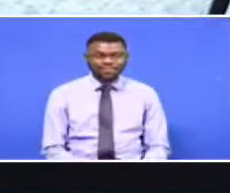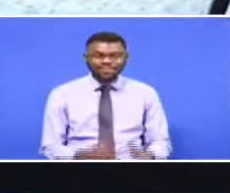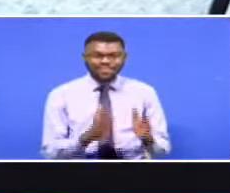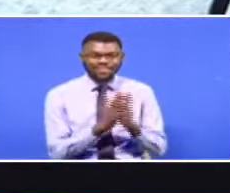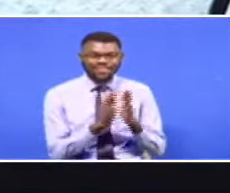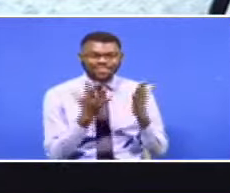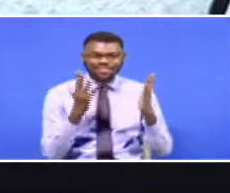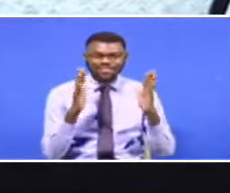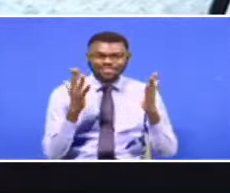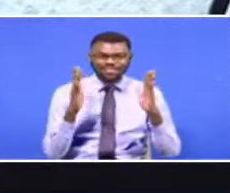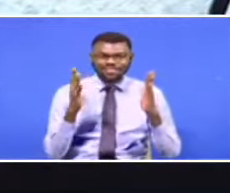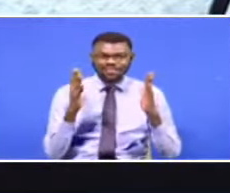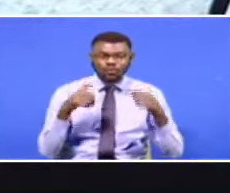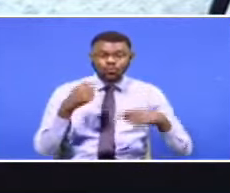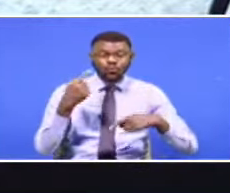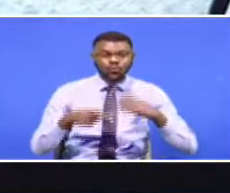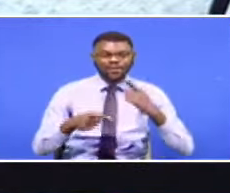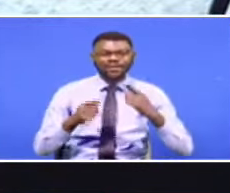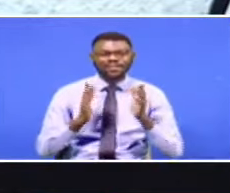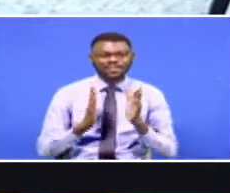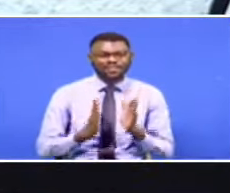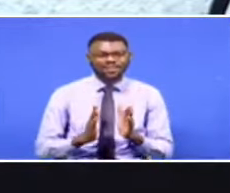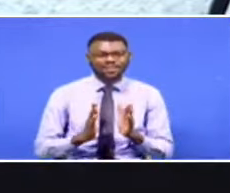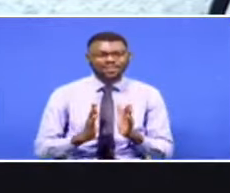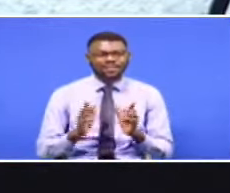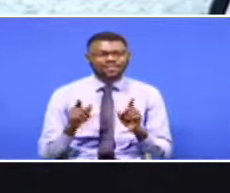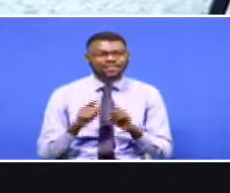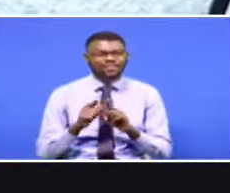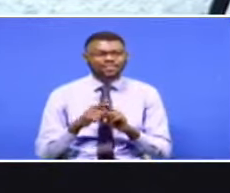Hongera sana kwa ushindi huo. Na mshindi wa